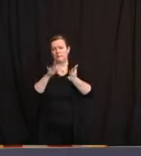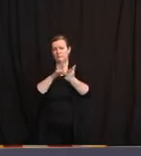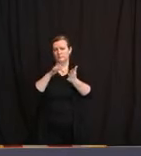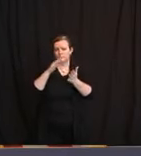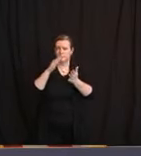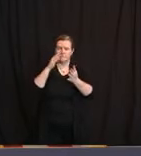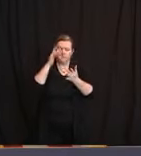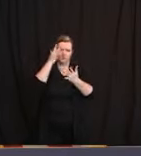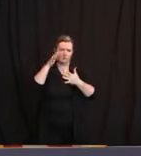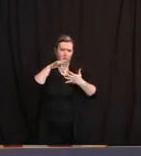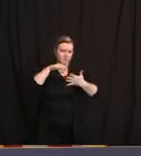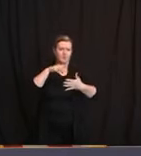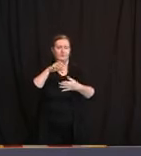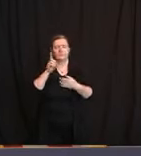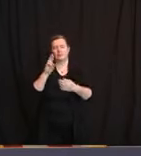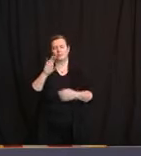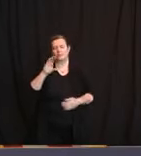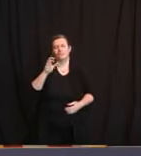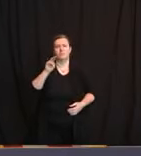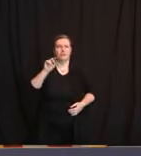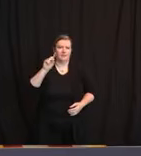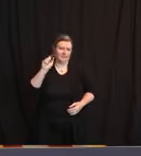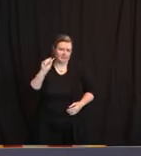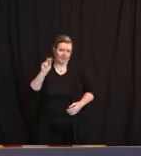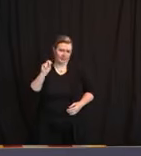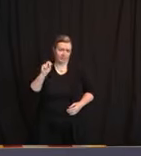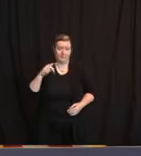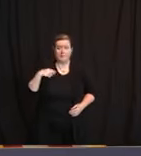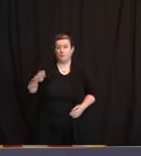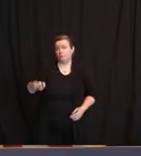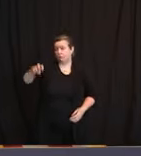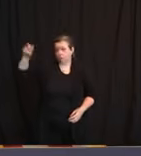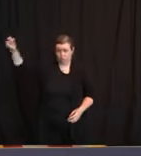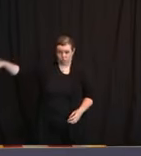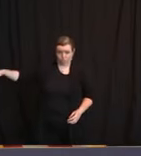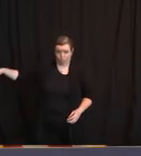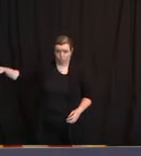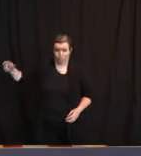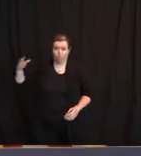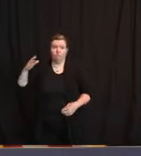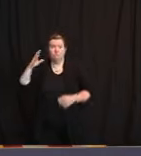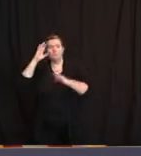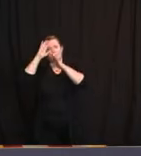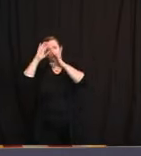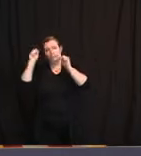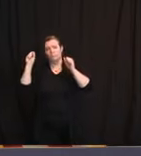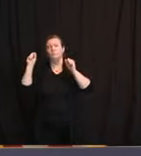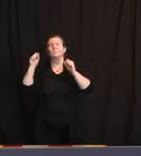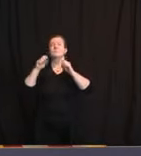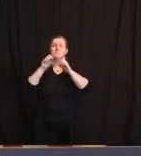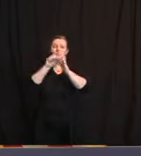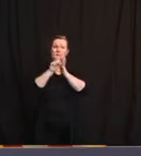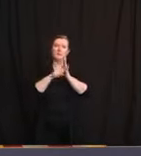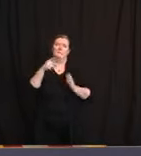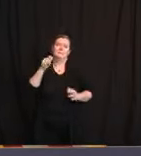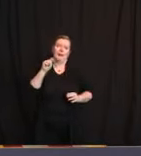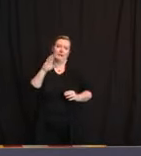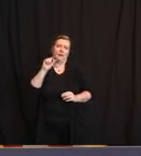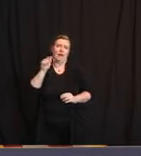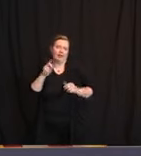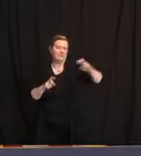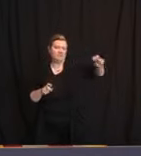Tan. To my far left, another guy who needs no introduction, the Superintendent of the State Police, Colonel Pat Callahan. And